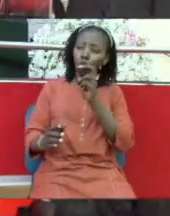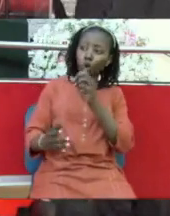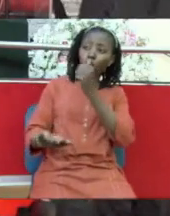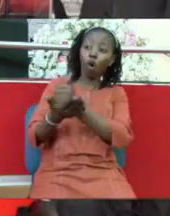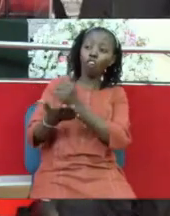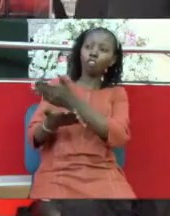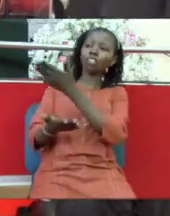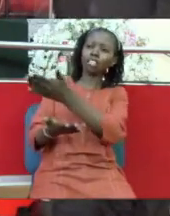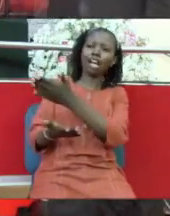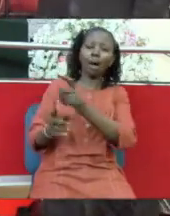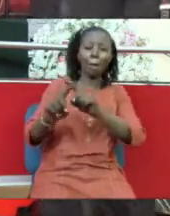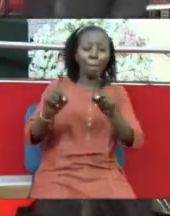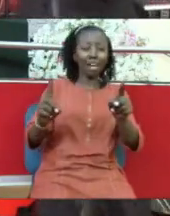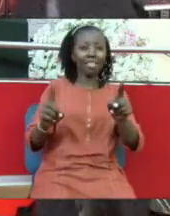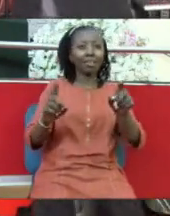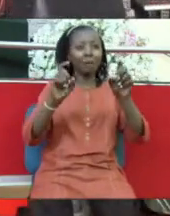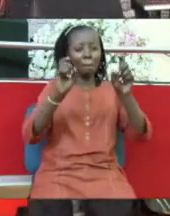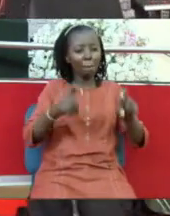But you sit in the hall.